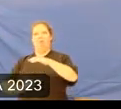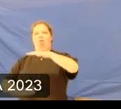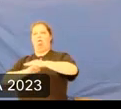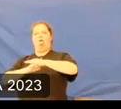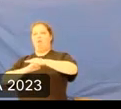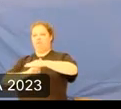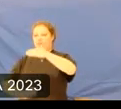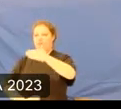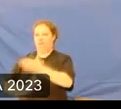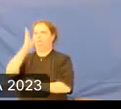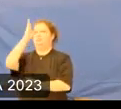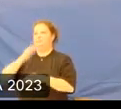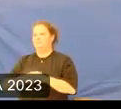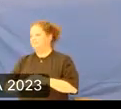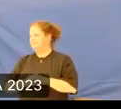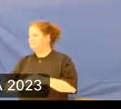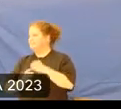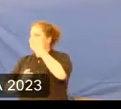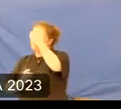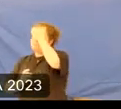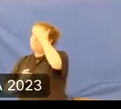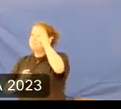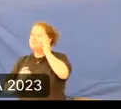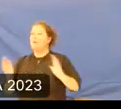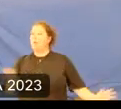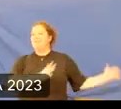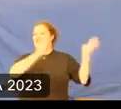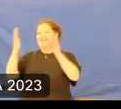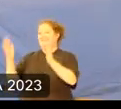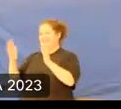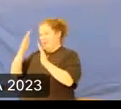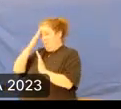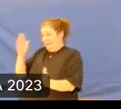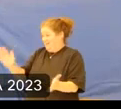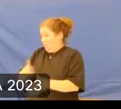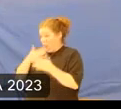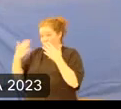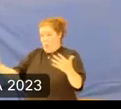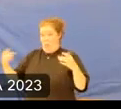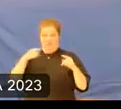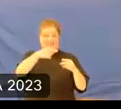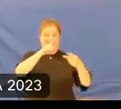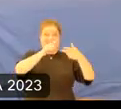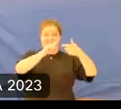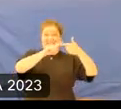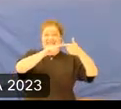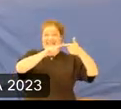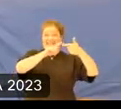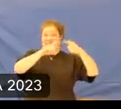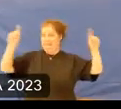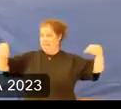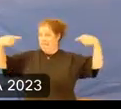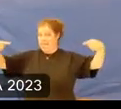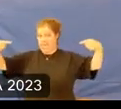So here we, when we think about the corresponding dark matter, where we have very little